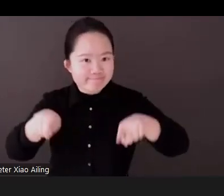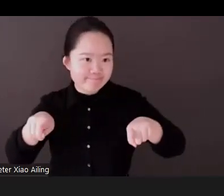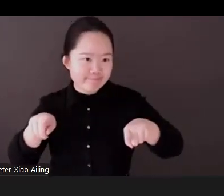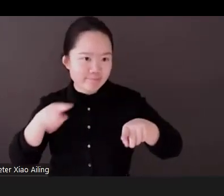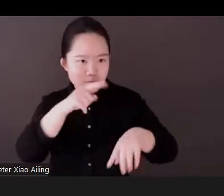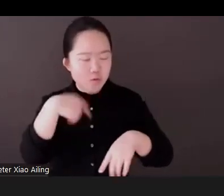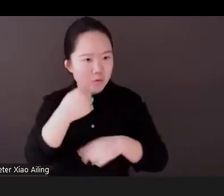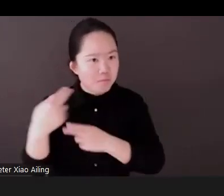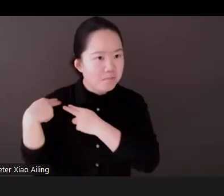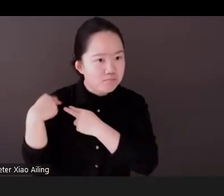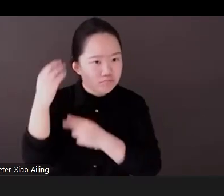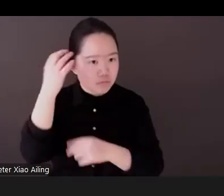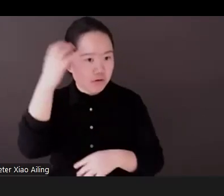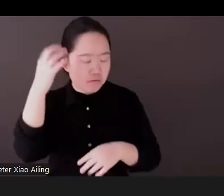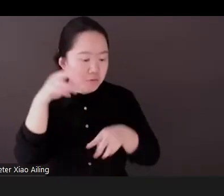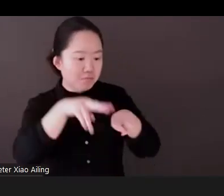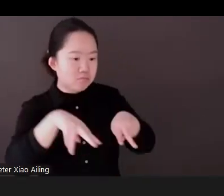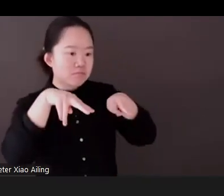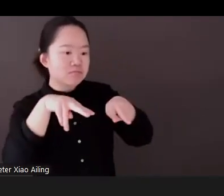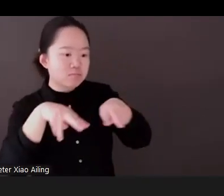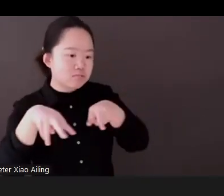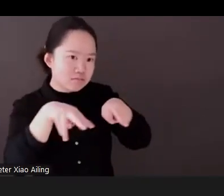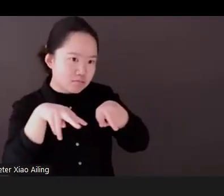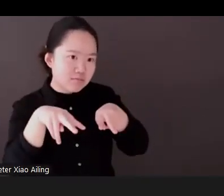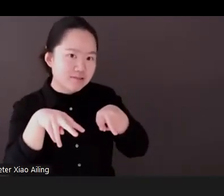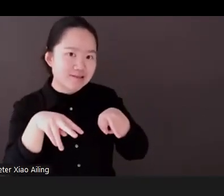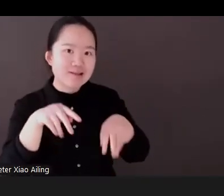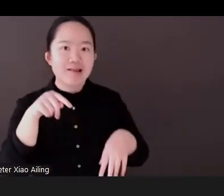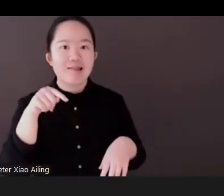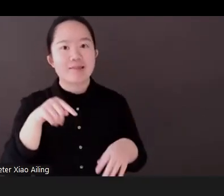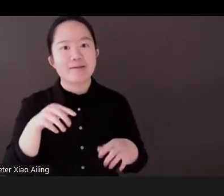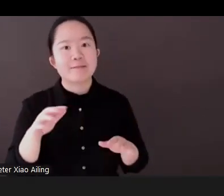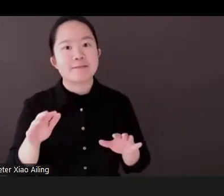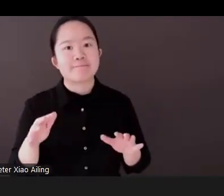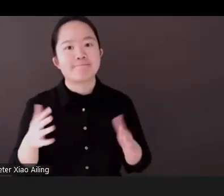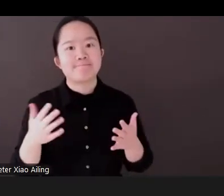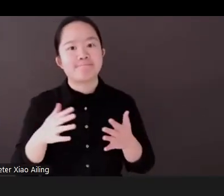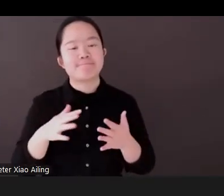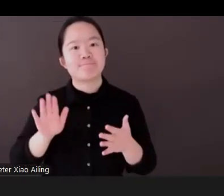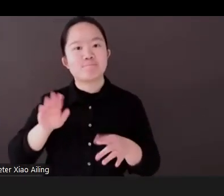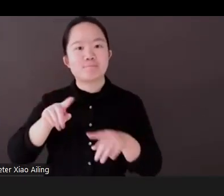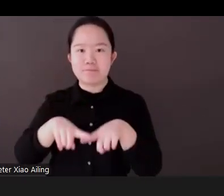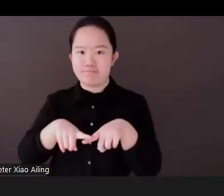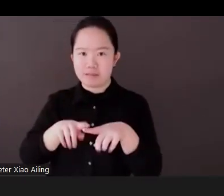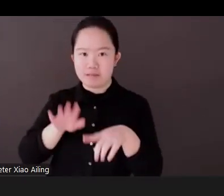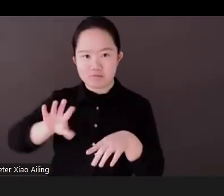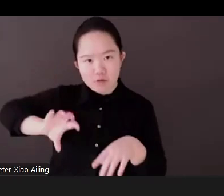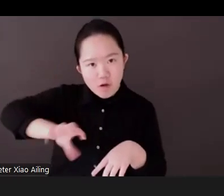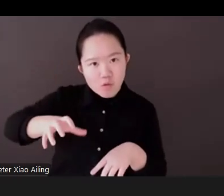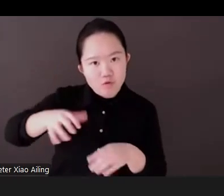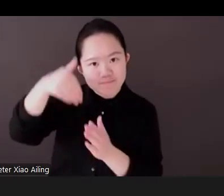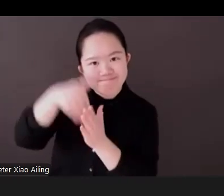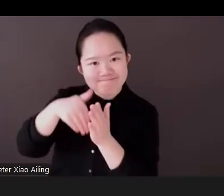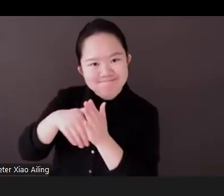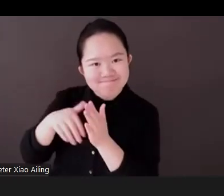activities regarding the non-conformity of some product or services. Thank you. Okay, thank you very much.